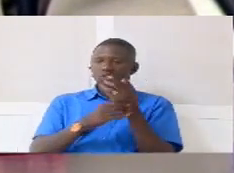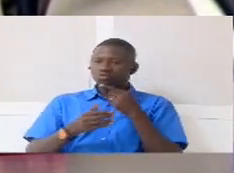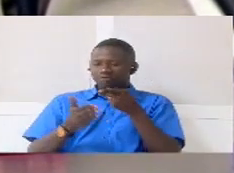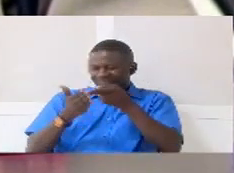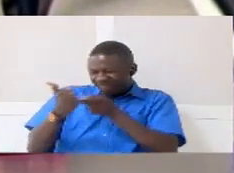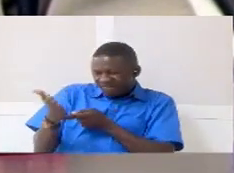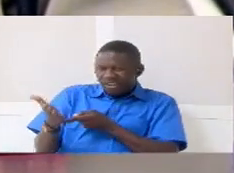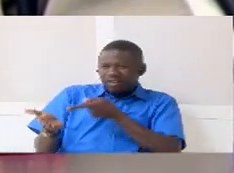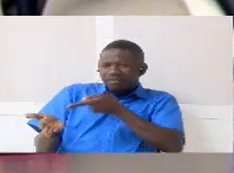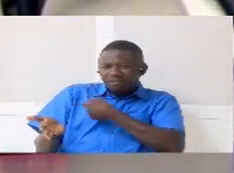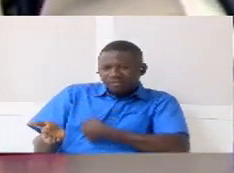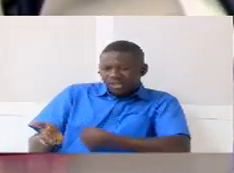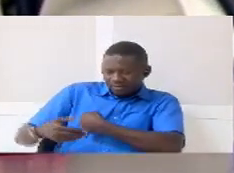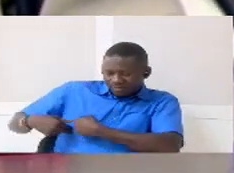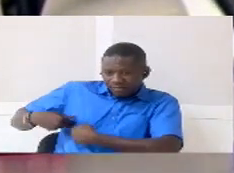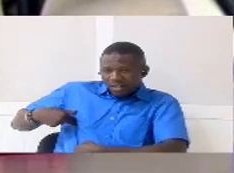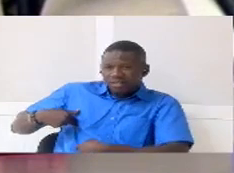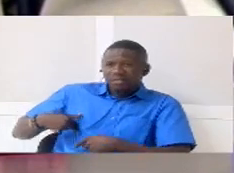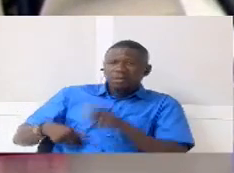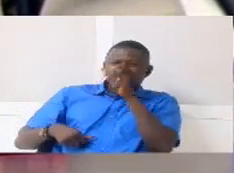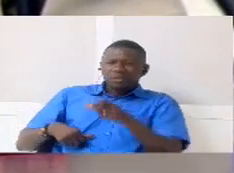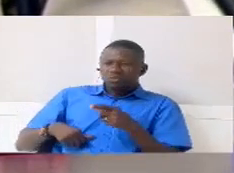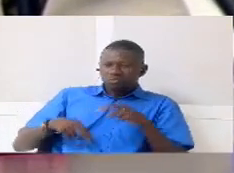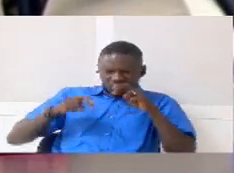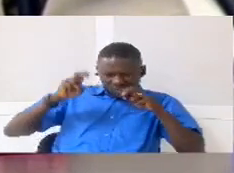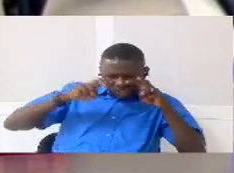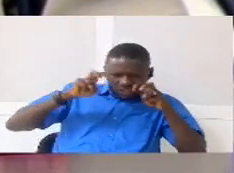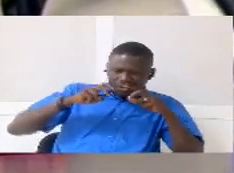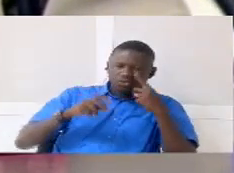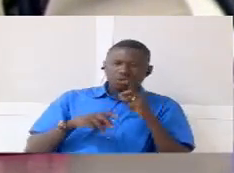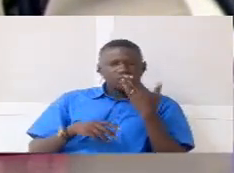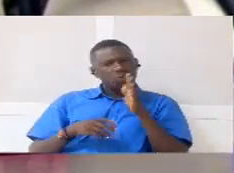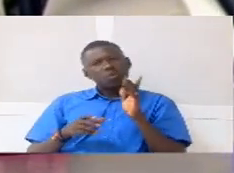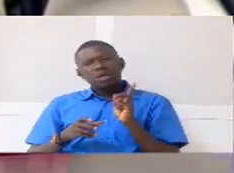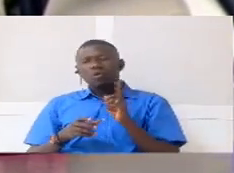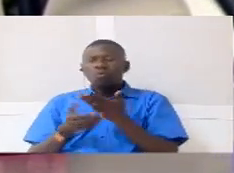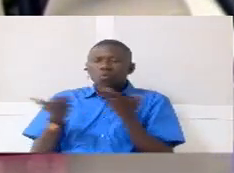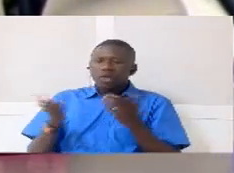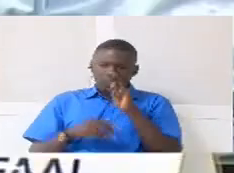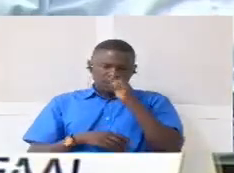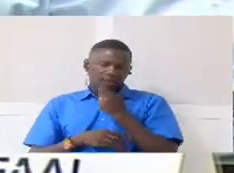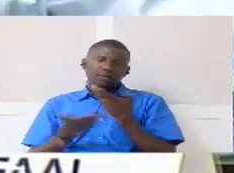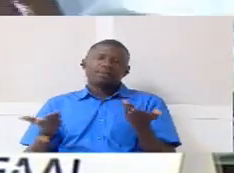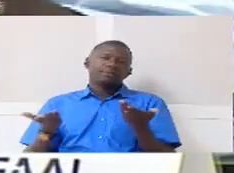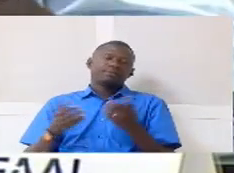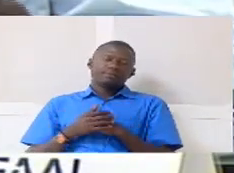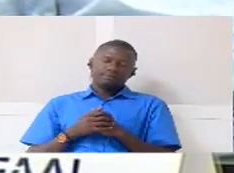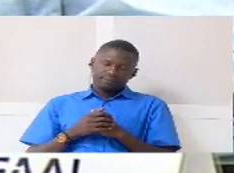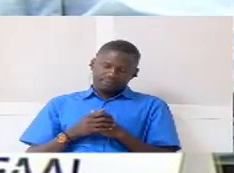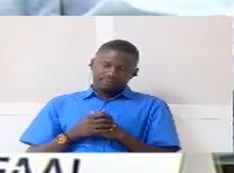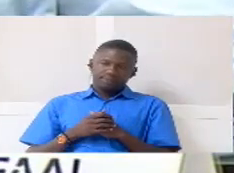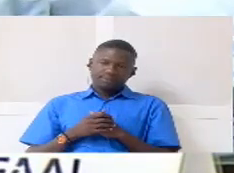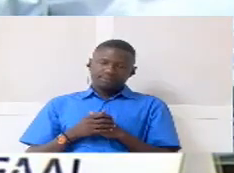the family members do not want such things to happen to their loved one. That is the case, but we have.